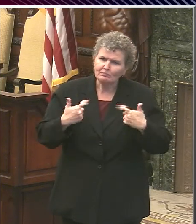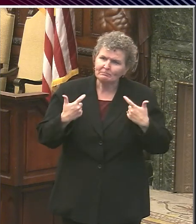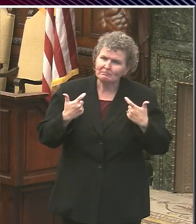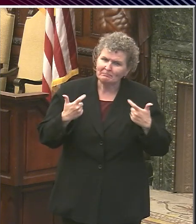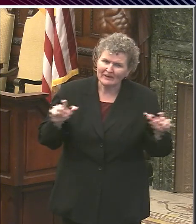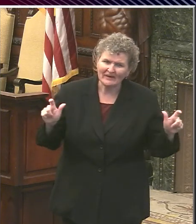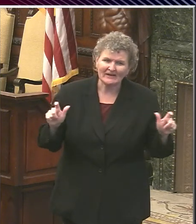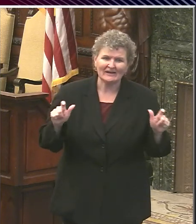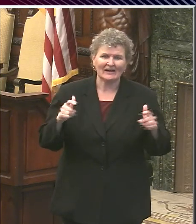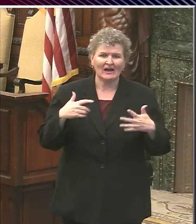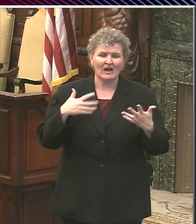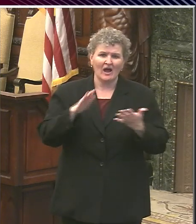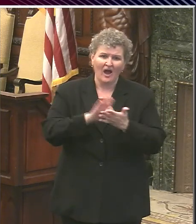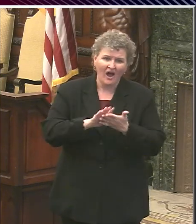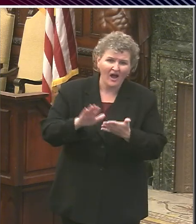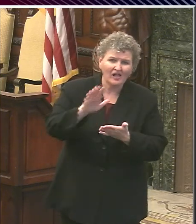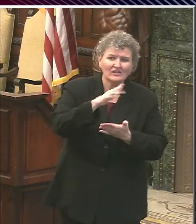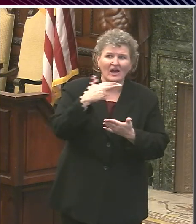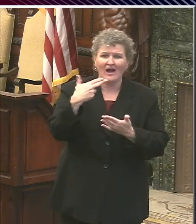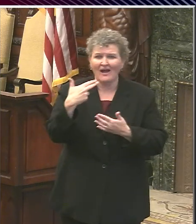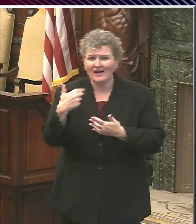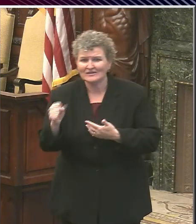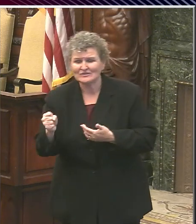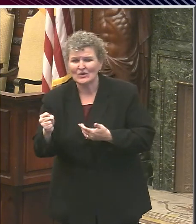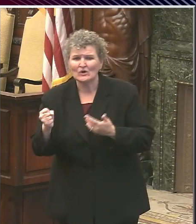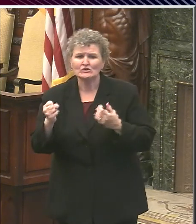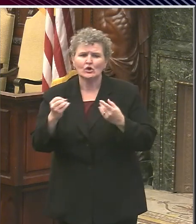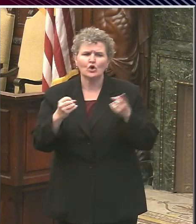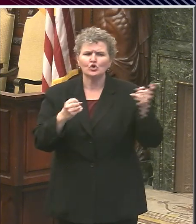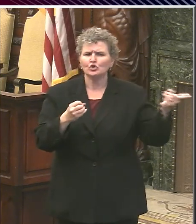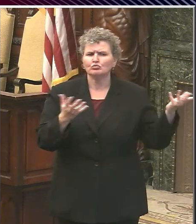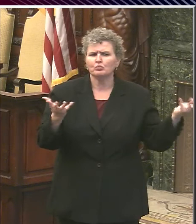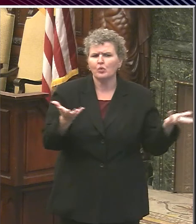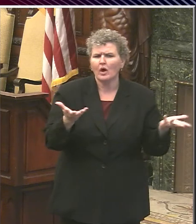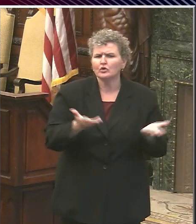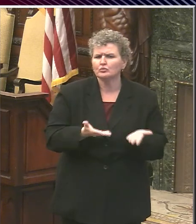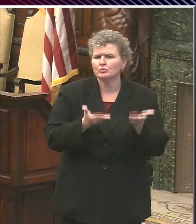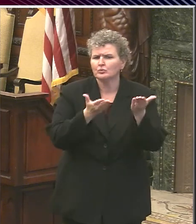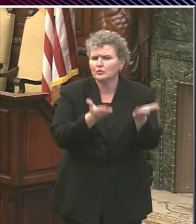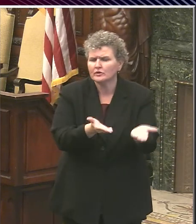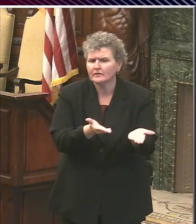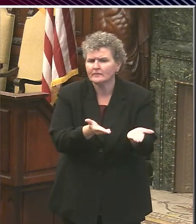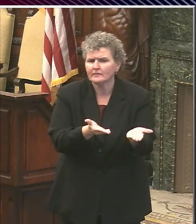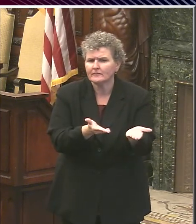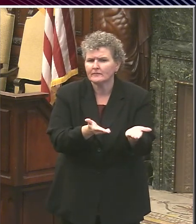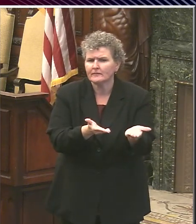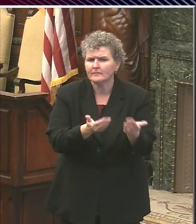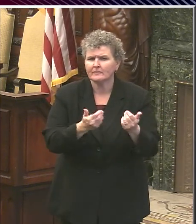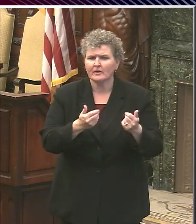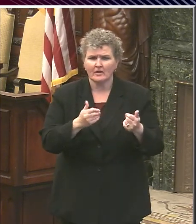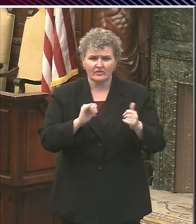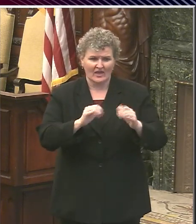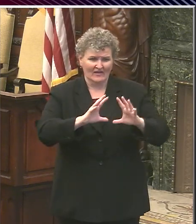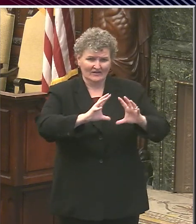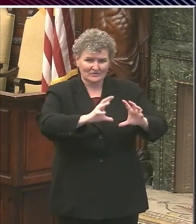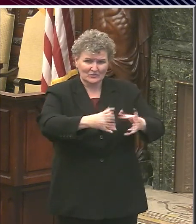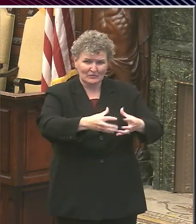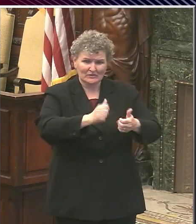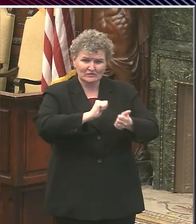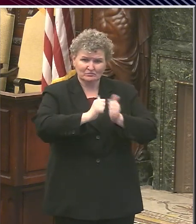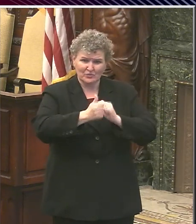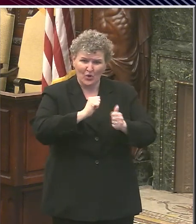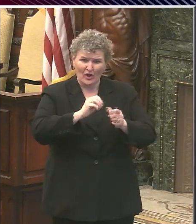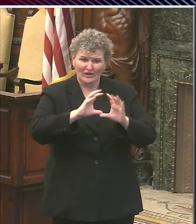in college and high school. Would you recommend forming esports leagues as a way to get around this